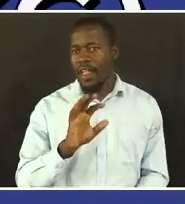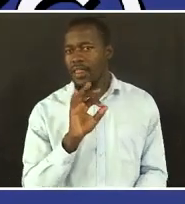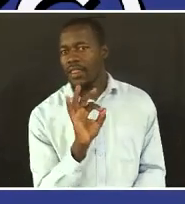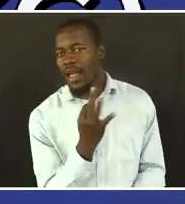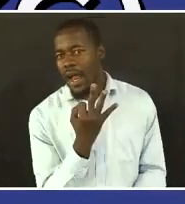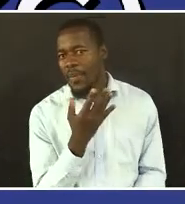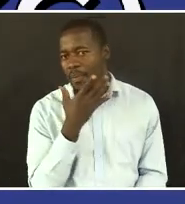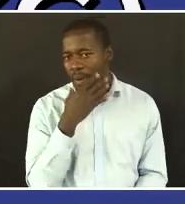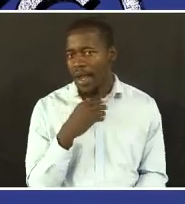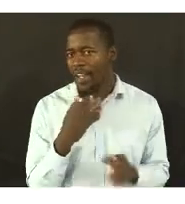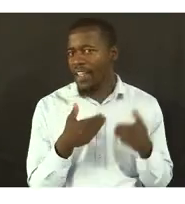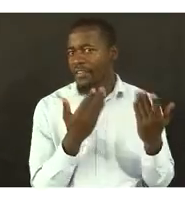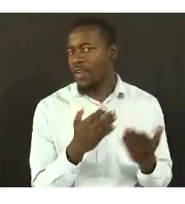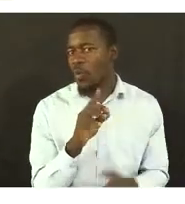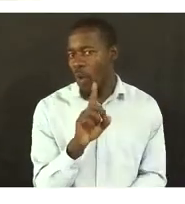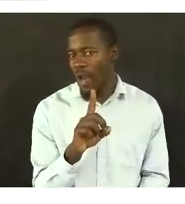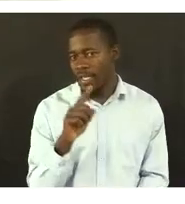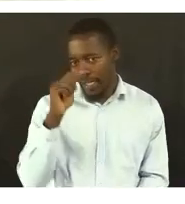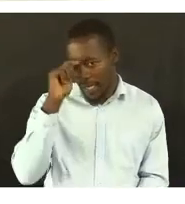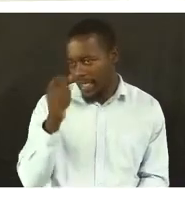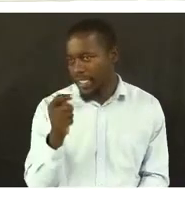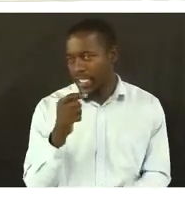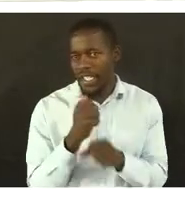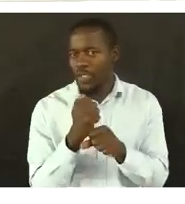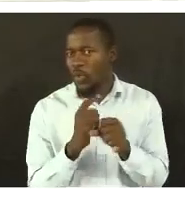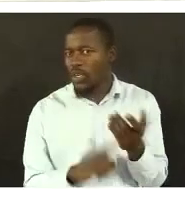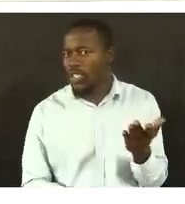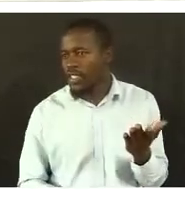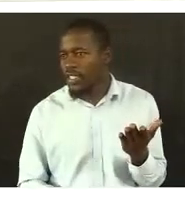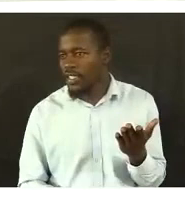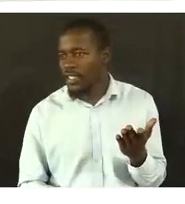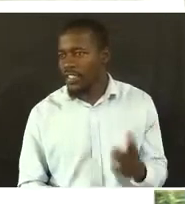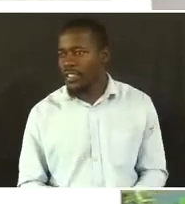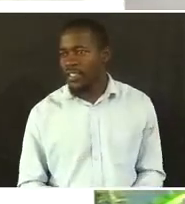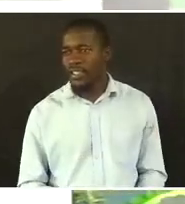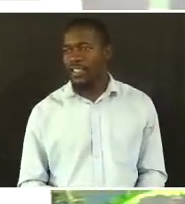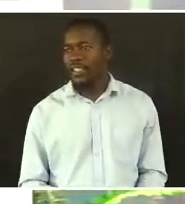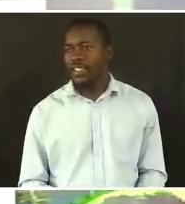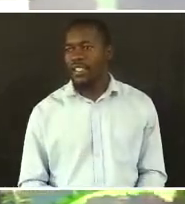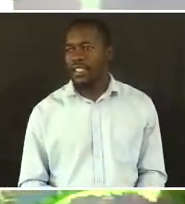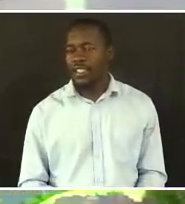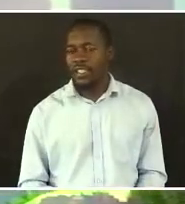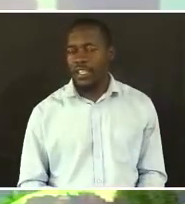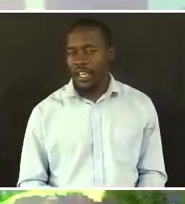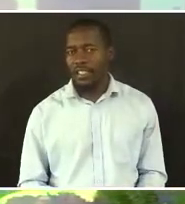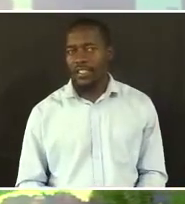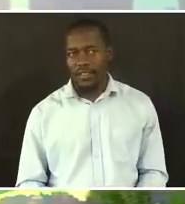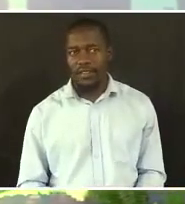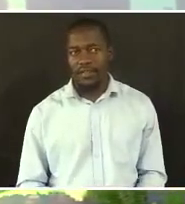who was given 1, what did he do? Hey, this child is too intelligent in class today.